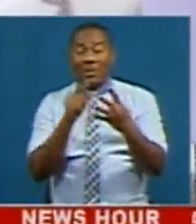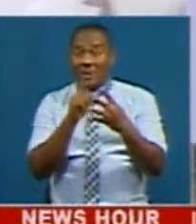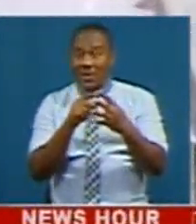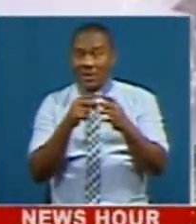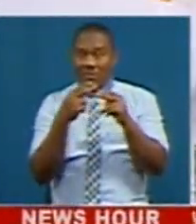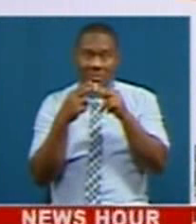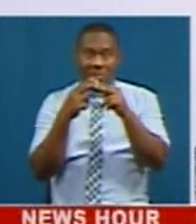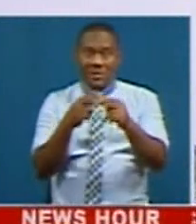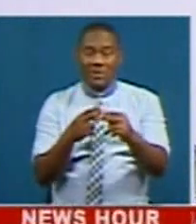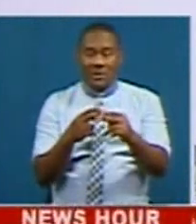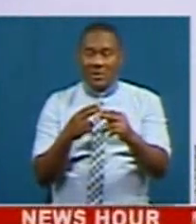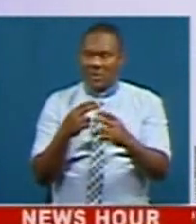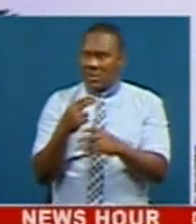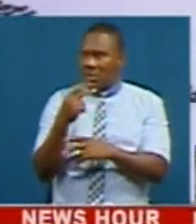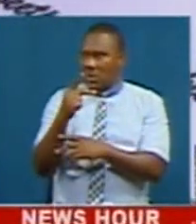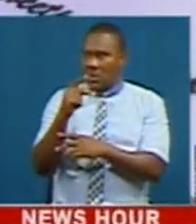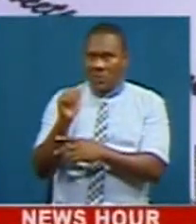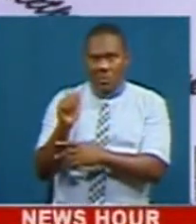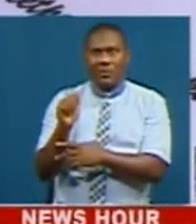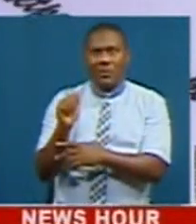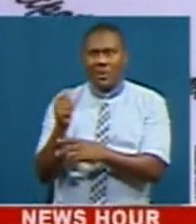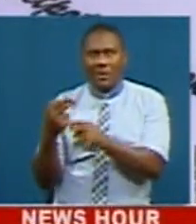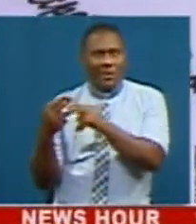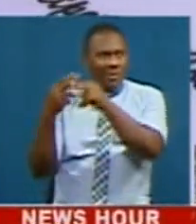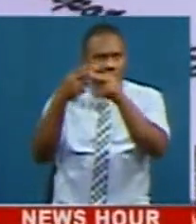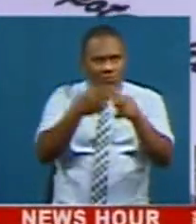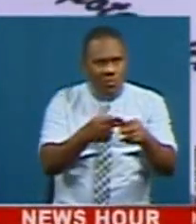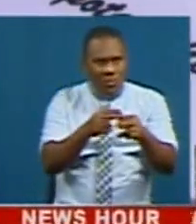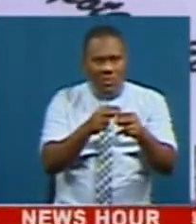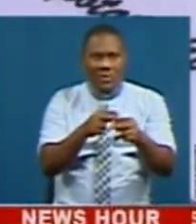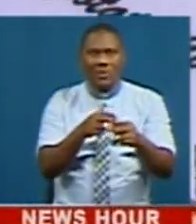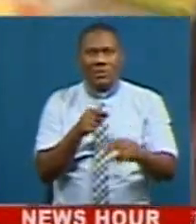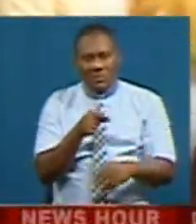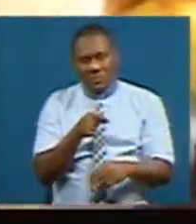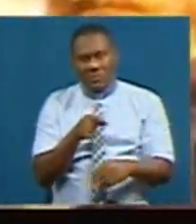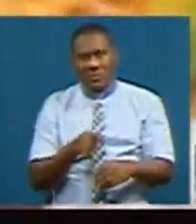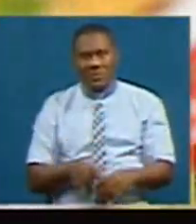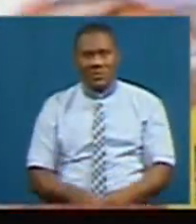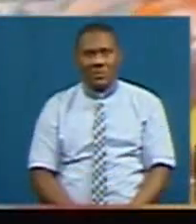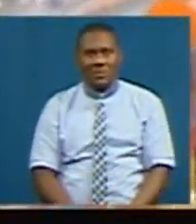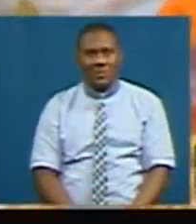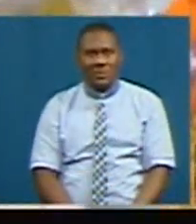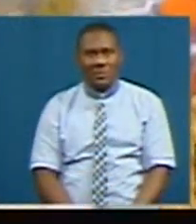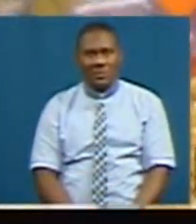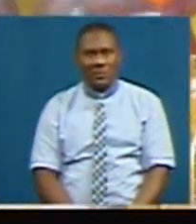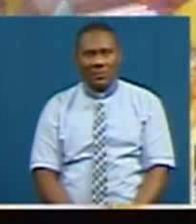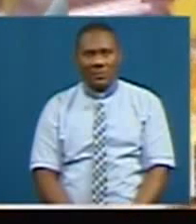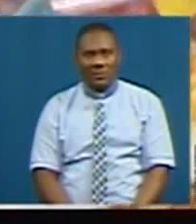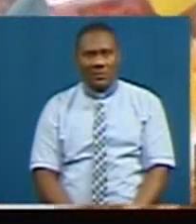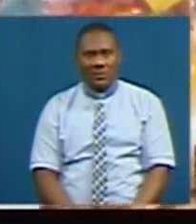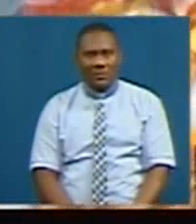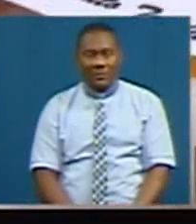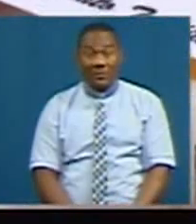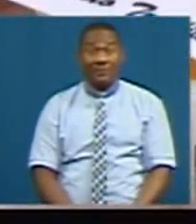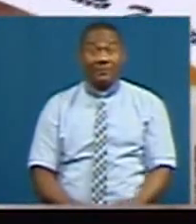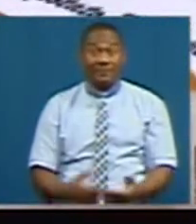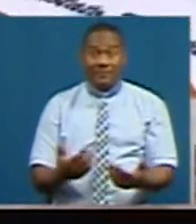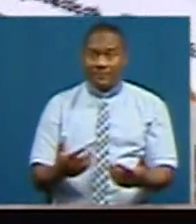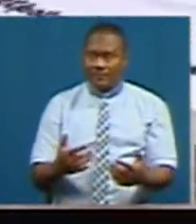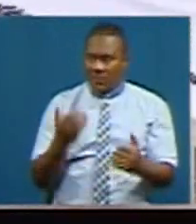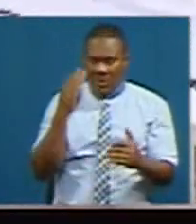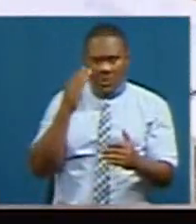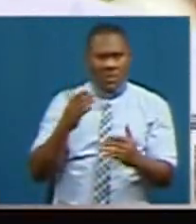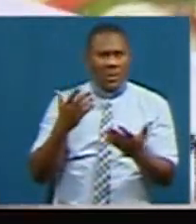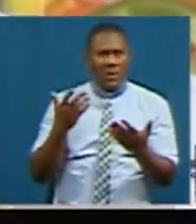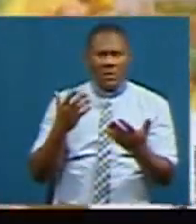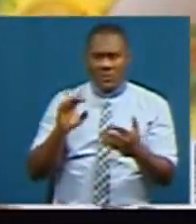late former UN Secretary General, Mr. Kofi Annan, requiring further work pending approval. The approved varieties are to be